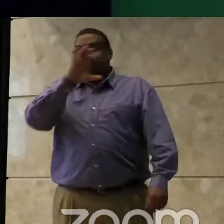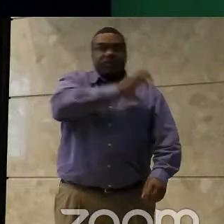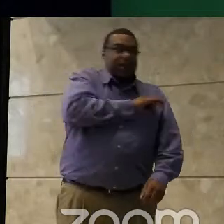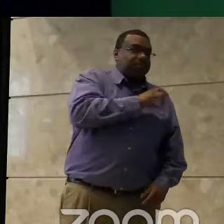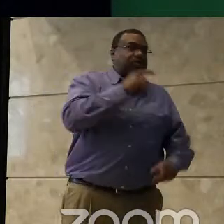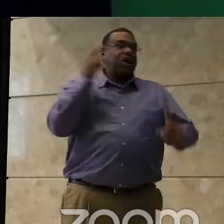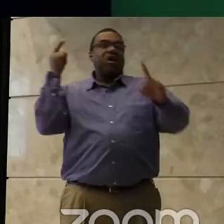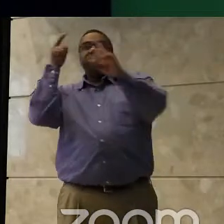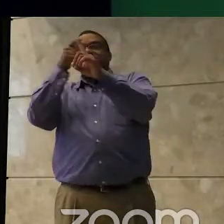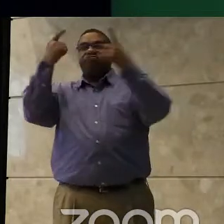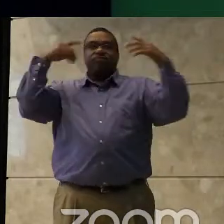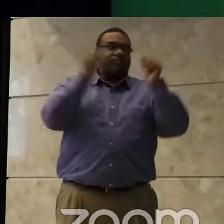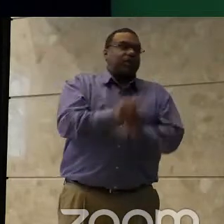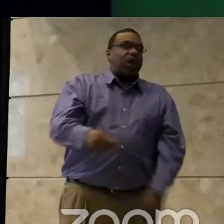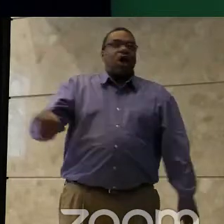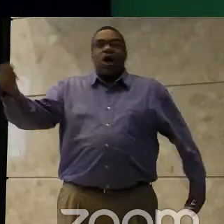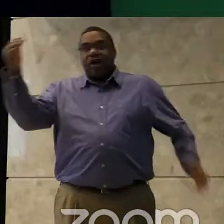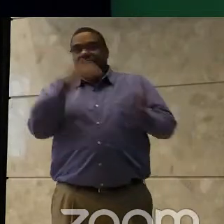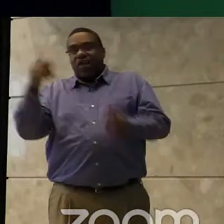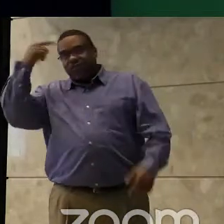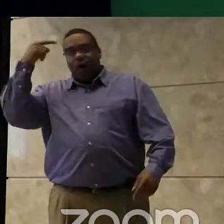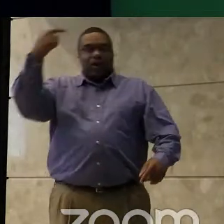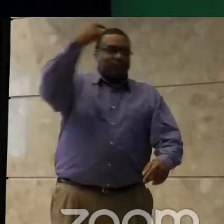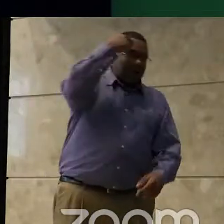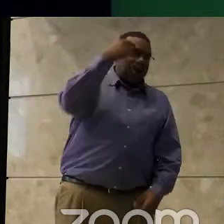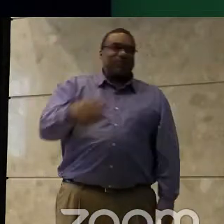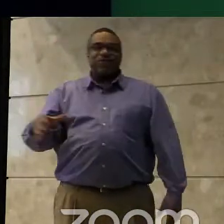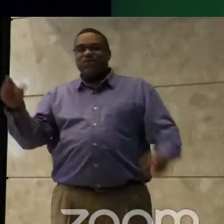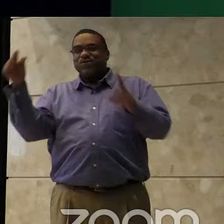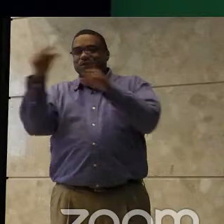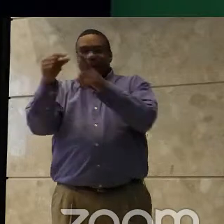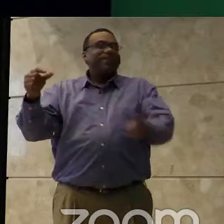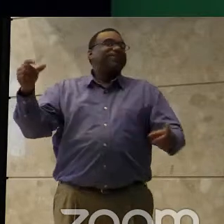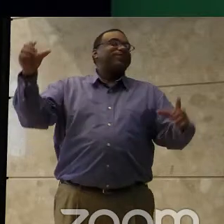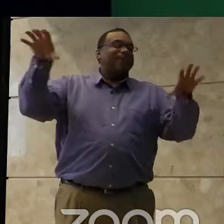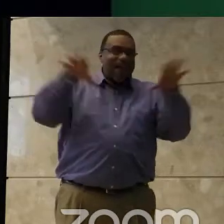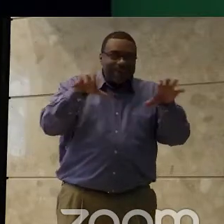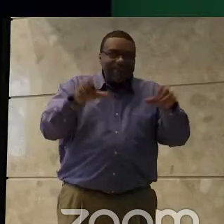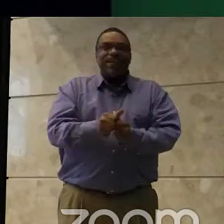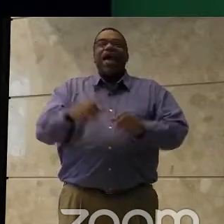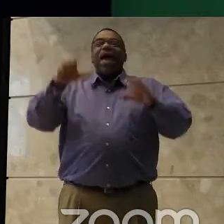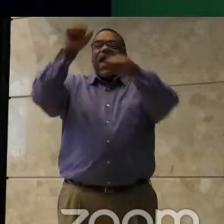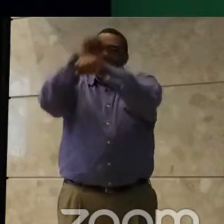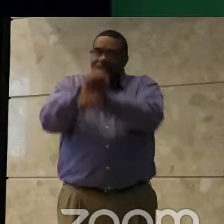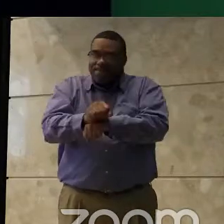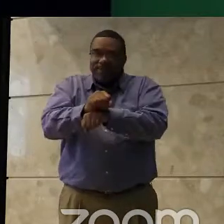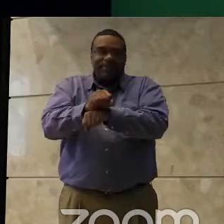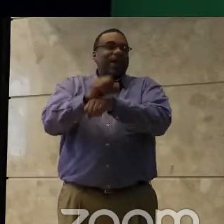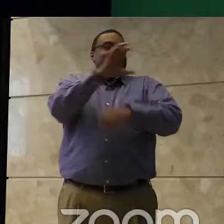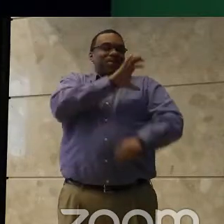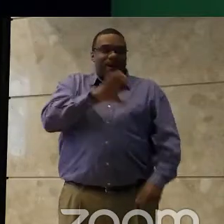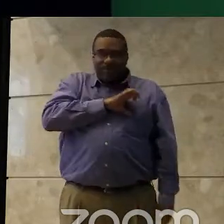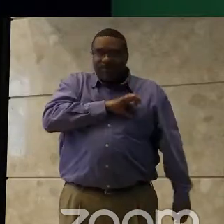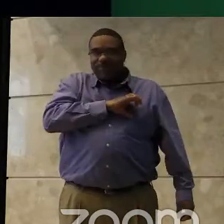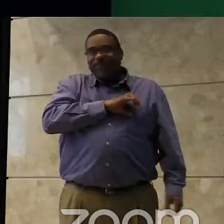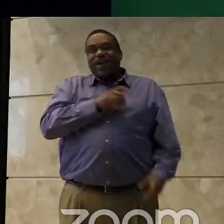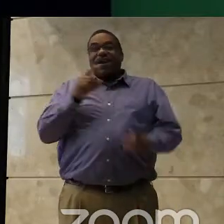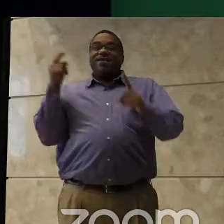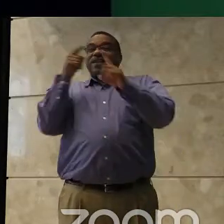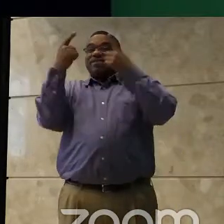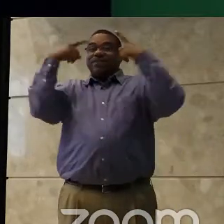destiny. One more time. Thoughts, words, actions, habits, character,